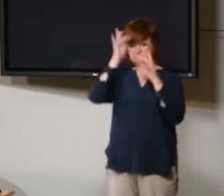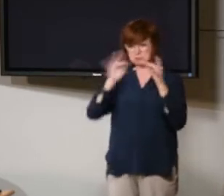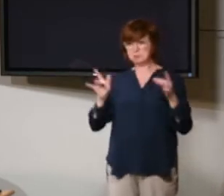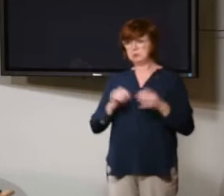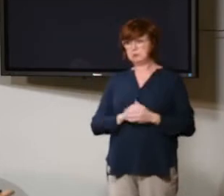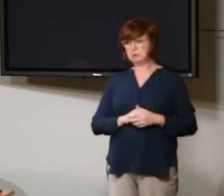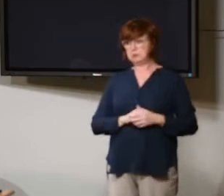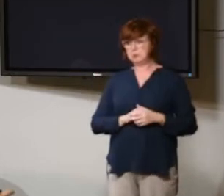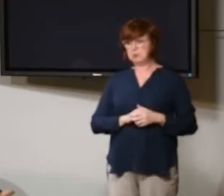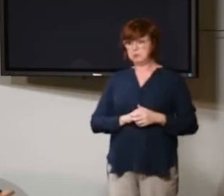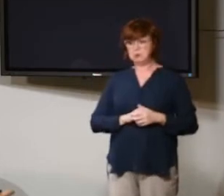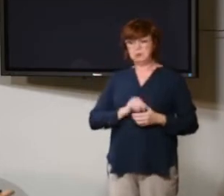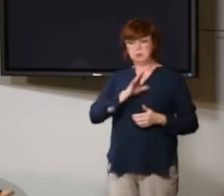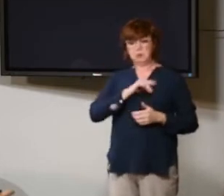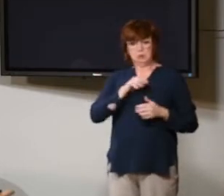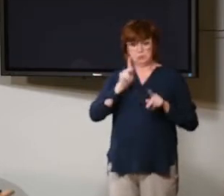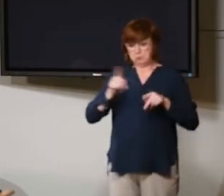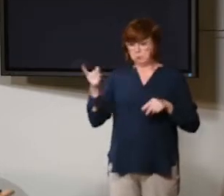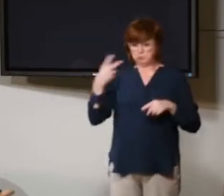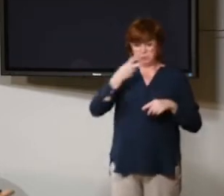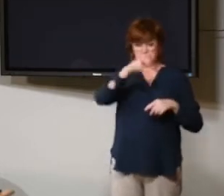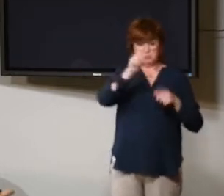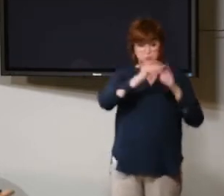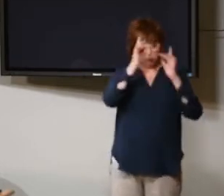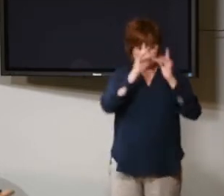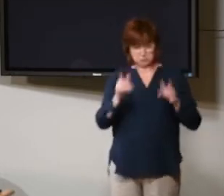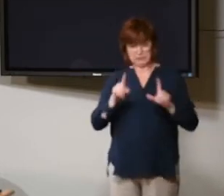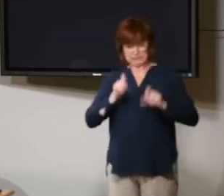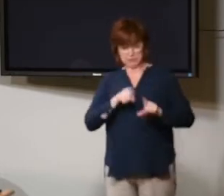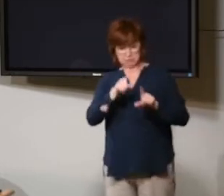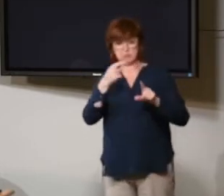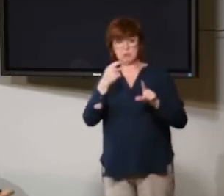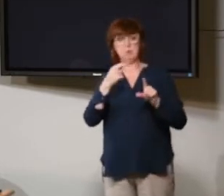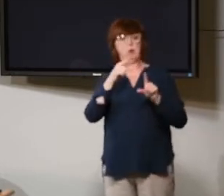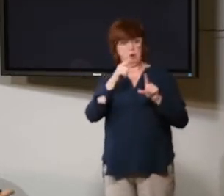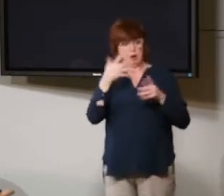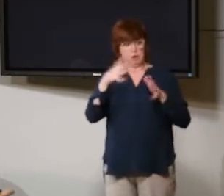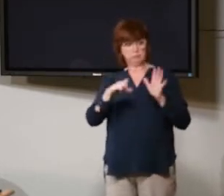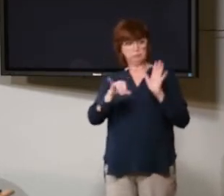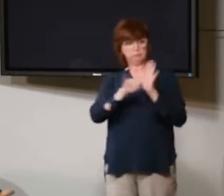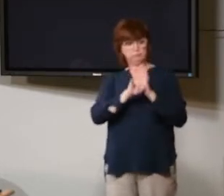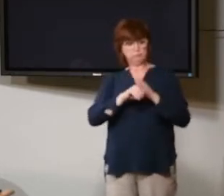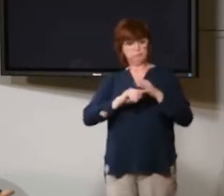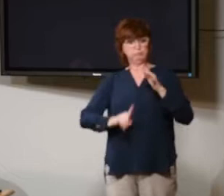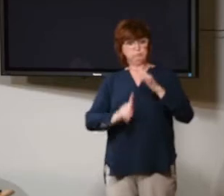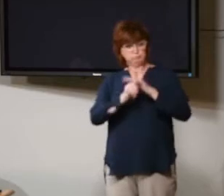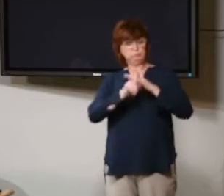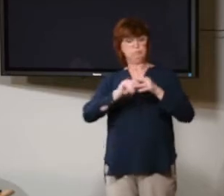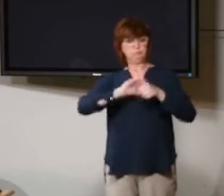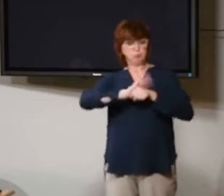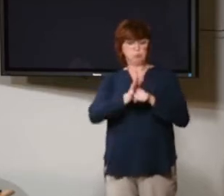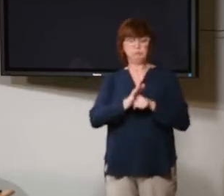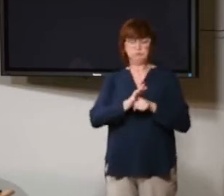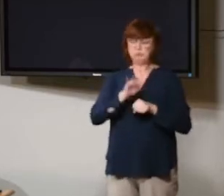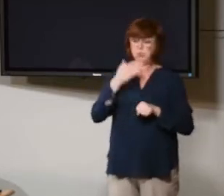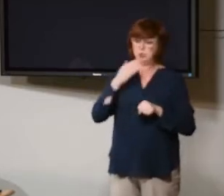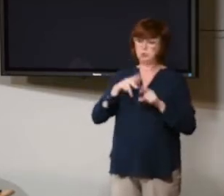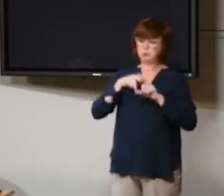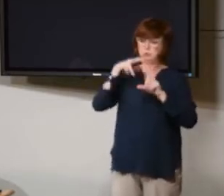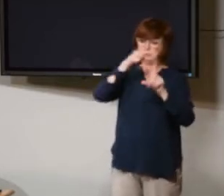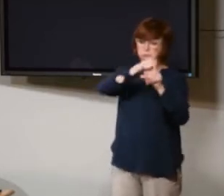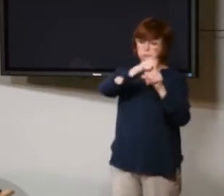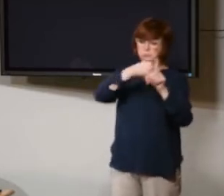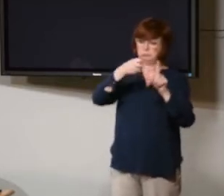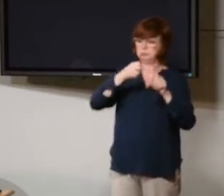so that is really good. We continue to test in long-term care facilities. We have so far had no outbreaks in long-term